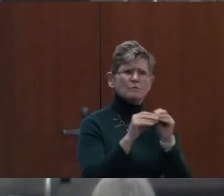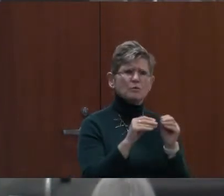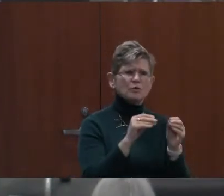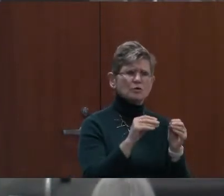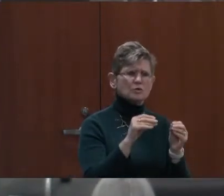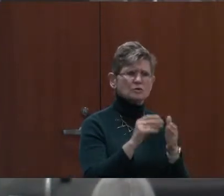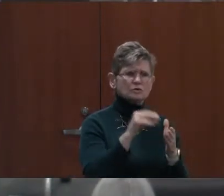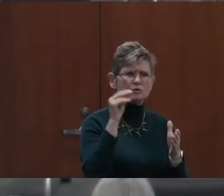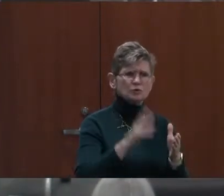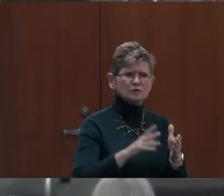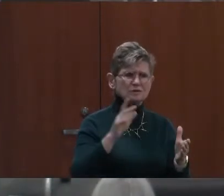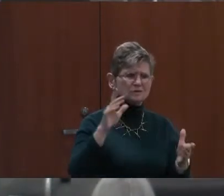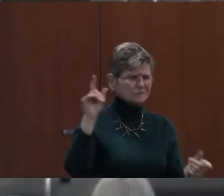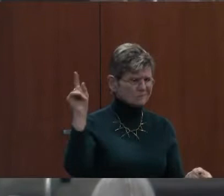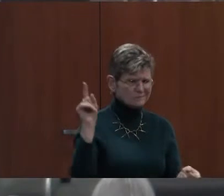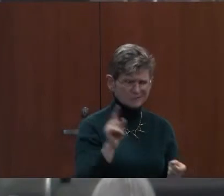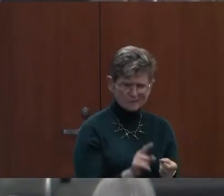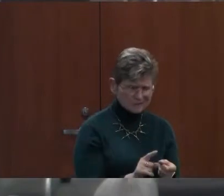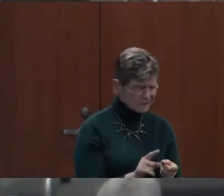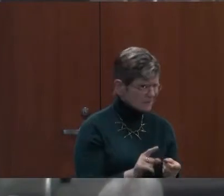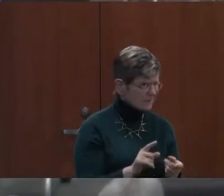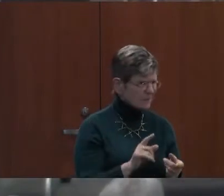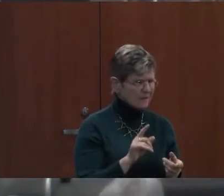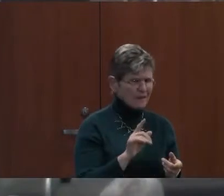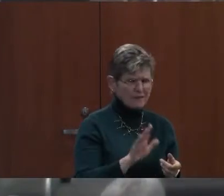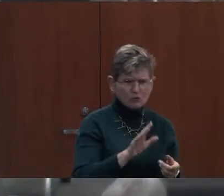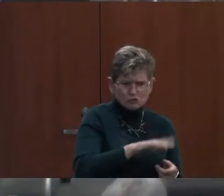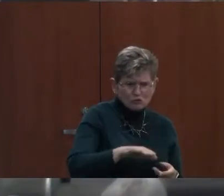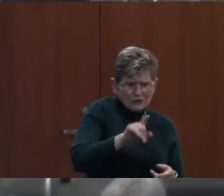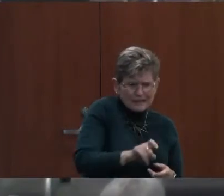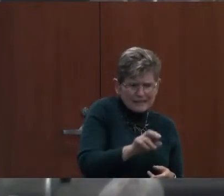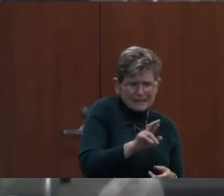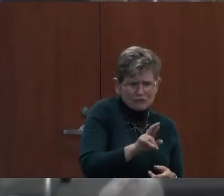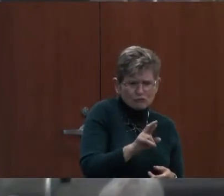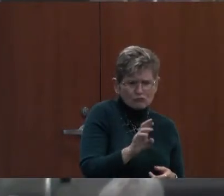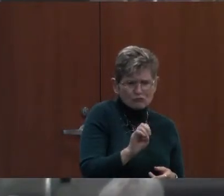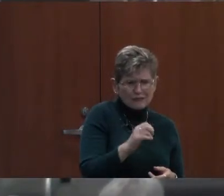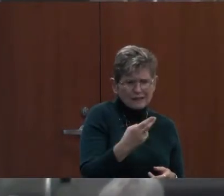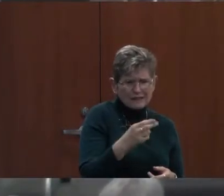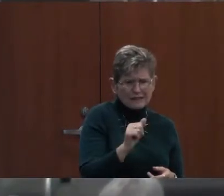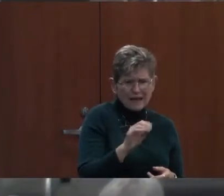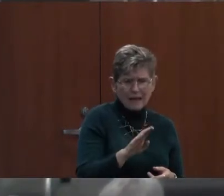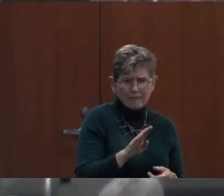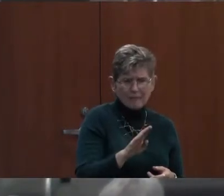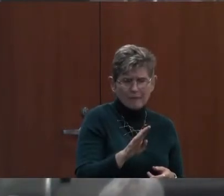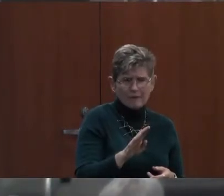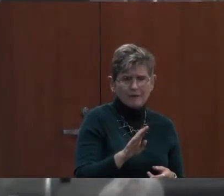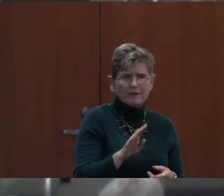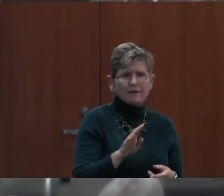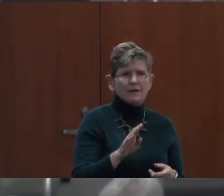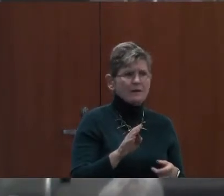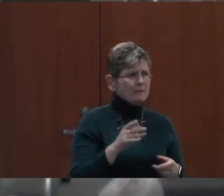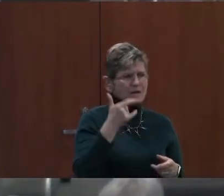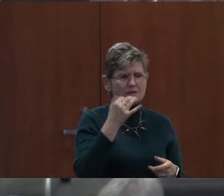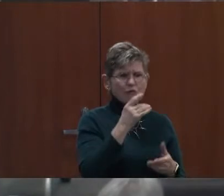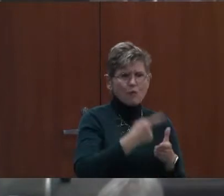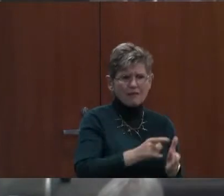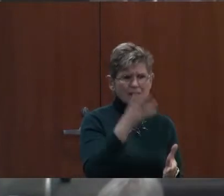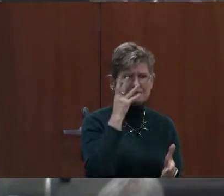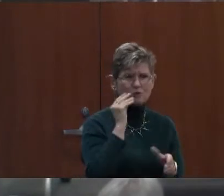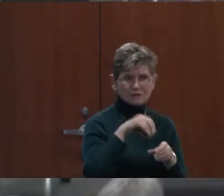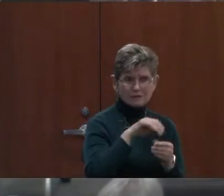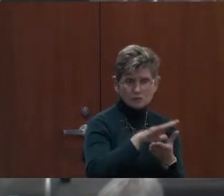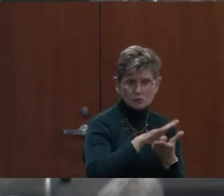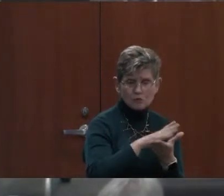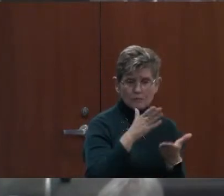and parents are seeing that when their children are in need of rehabilitation, the reason is increasingly being caused by what they are experiencing in school?